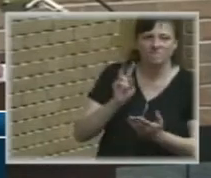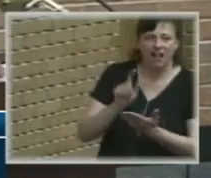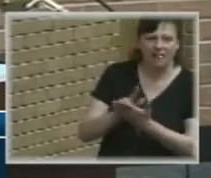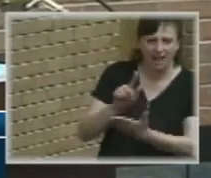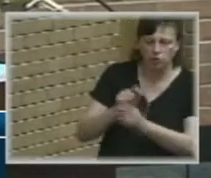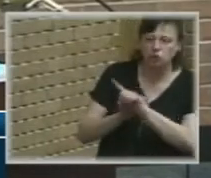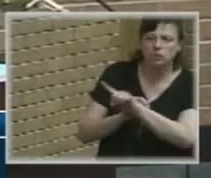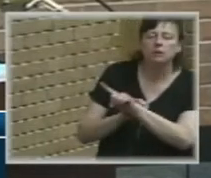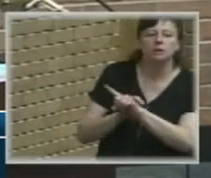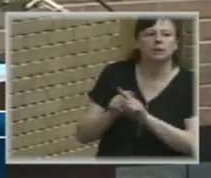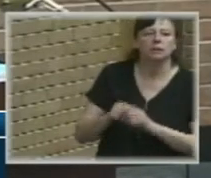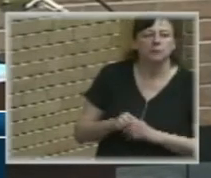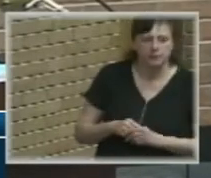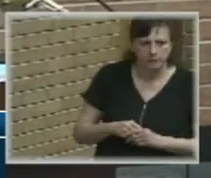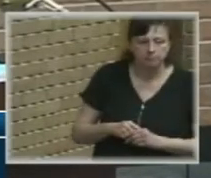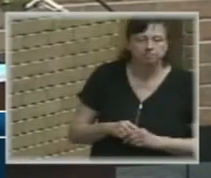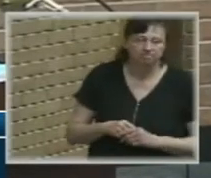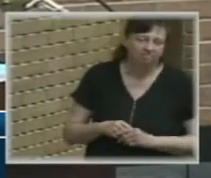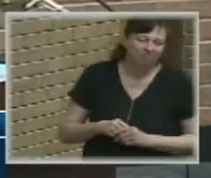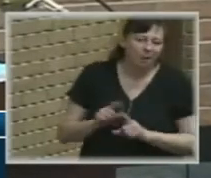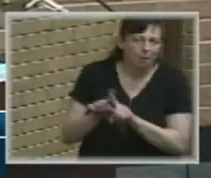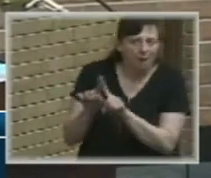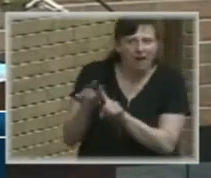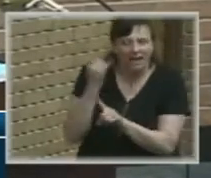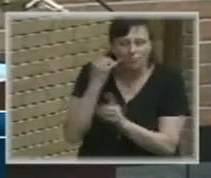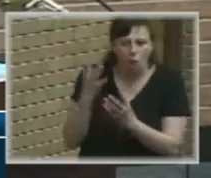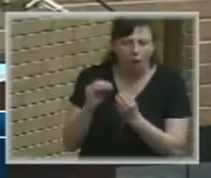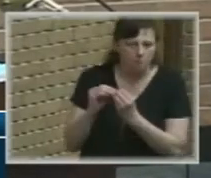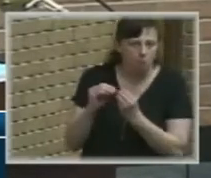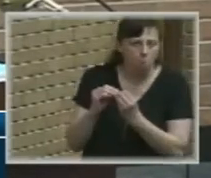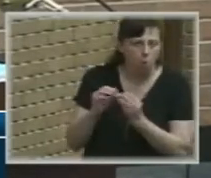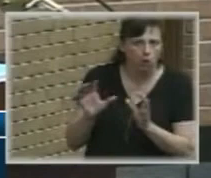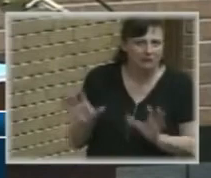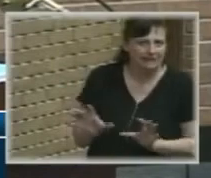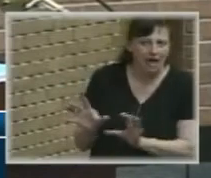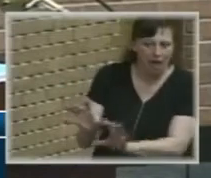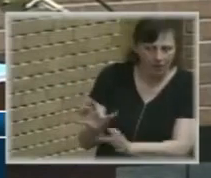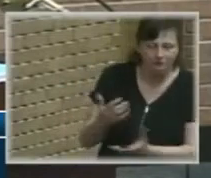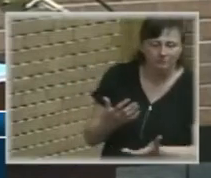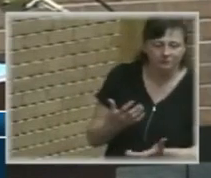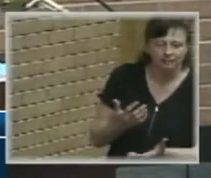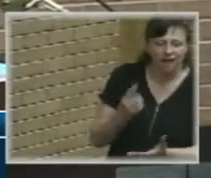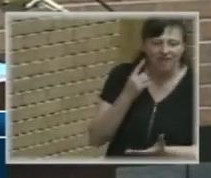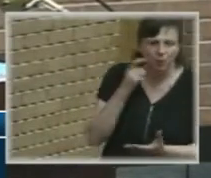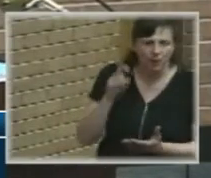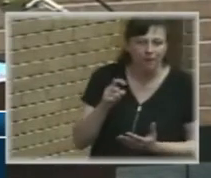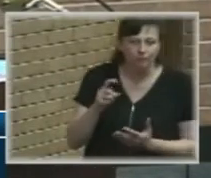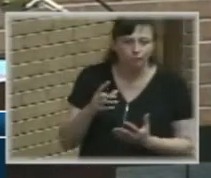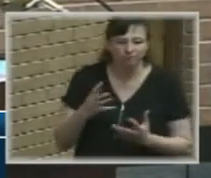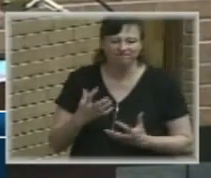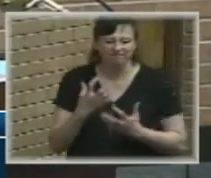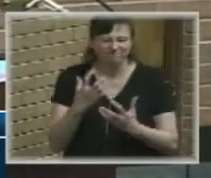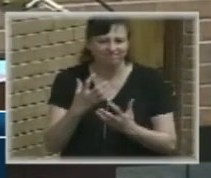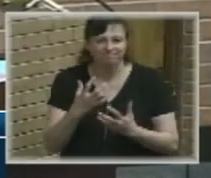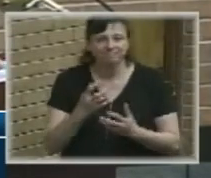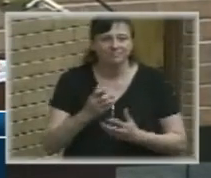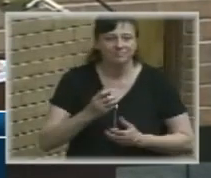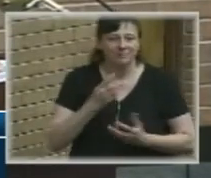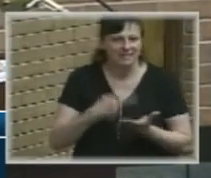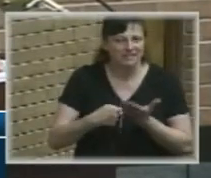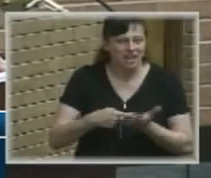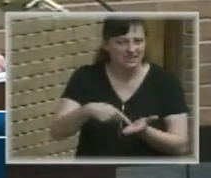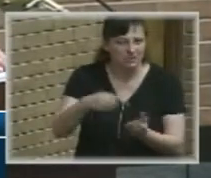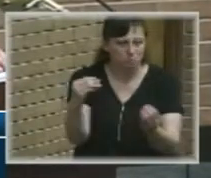house... Anything else we want done, we're going to have to make noise. I believe you guys did your job on that. Whether it's you or the attention